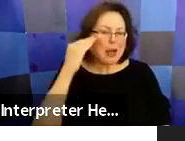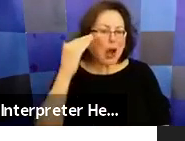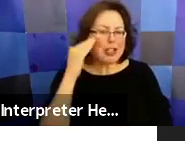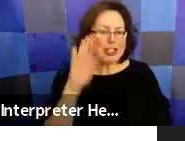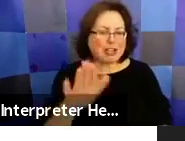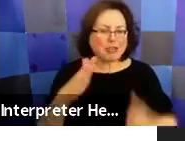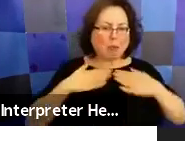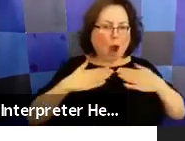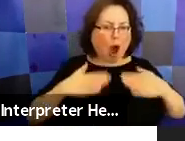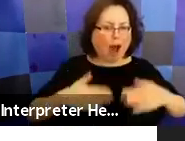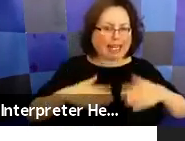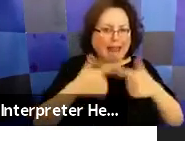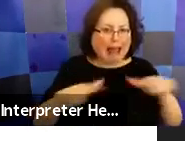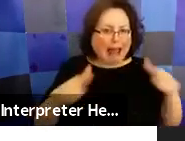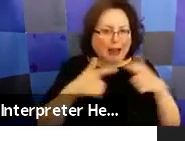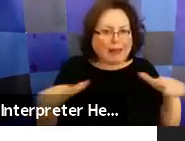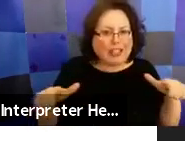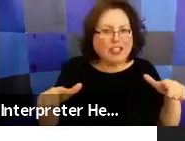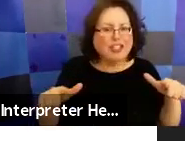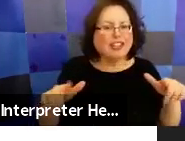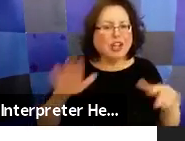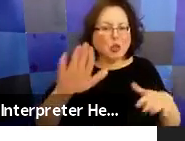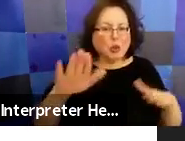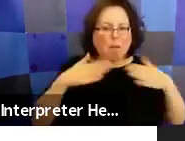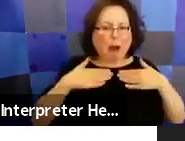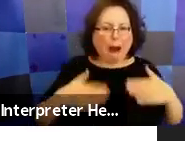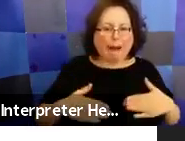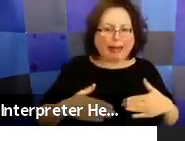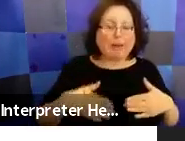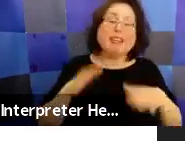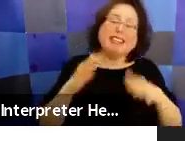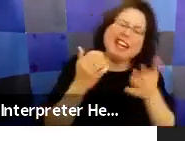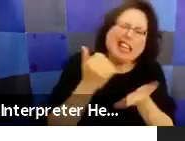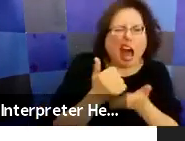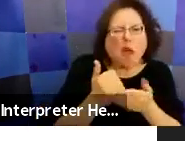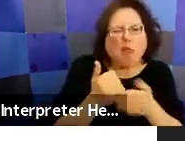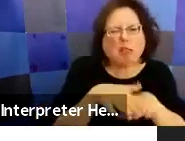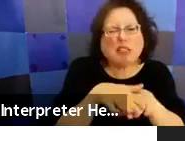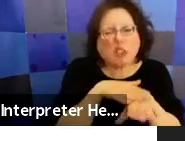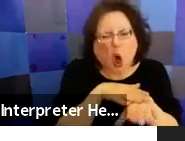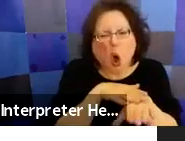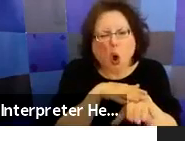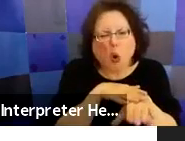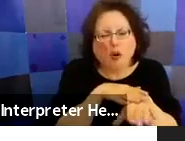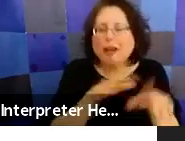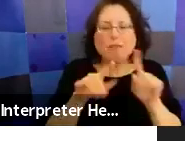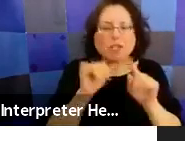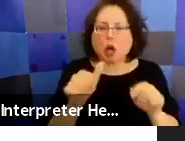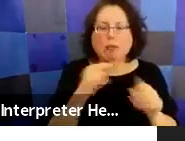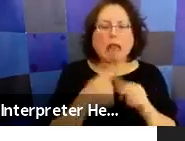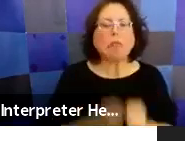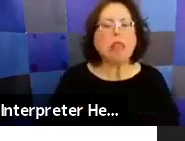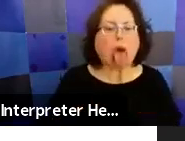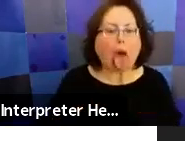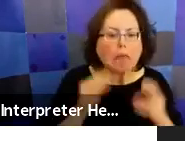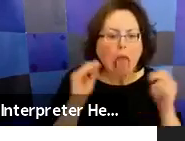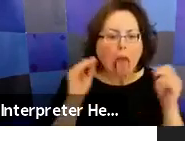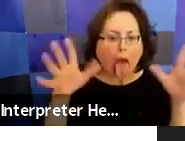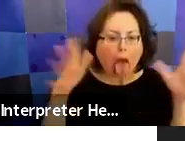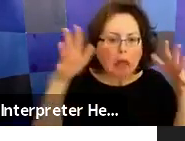body language. It does help to speak more slowly and deliberately, but it does not help to speak more